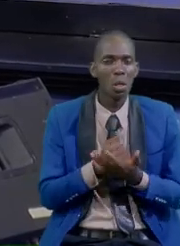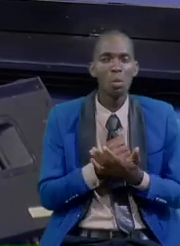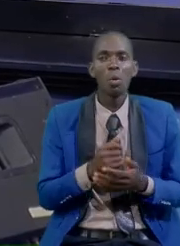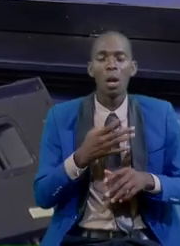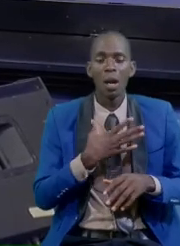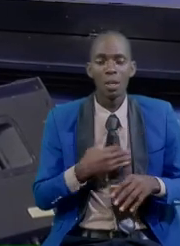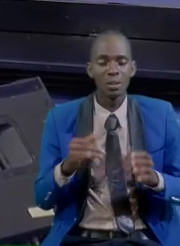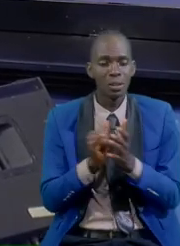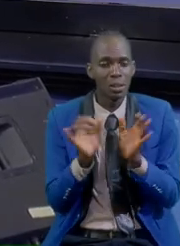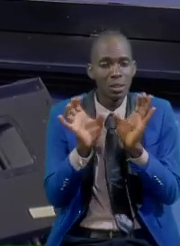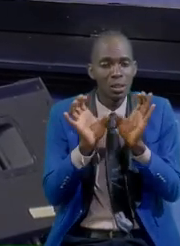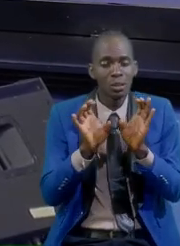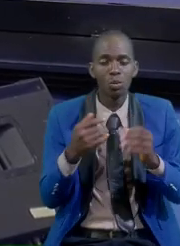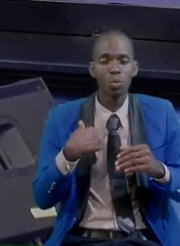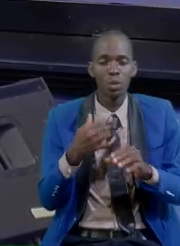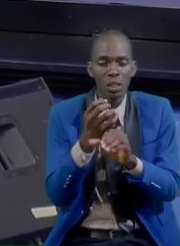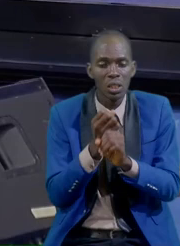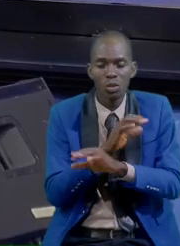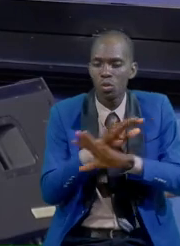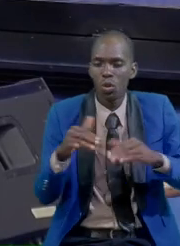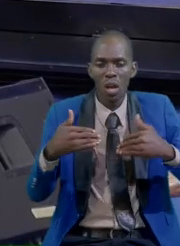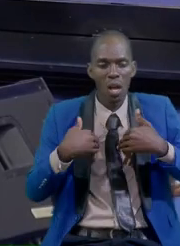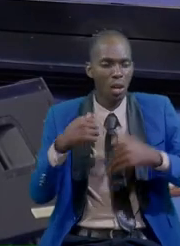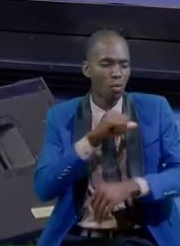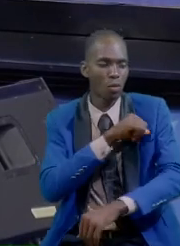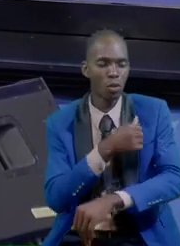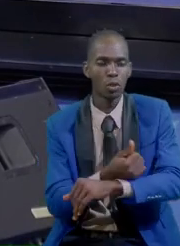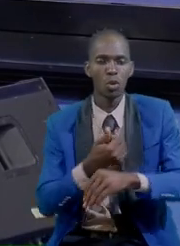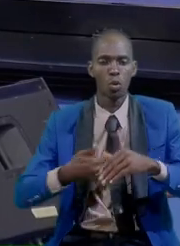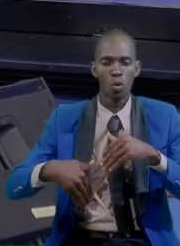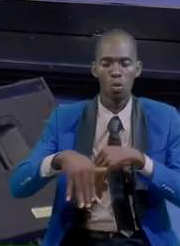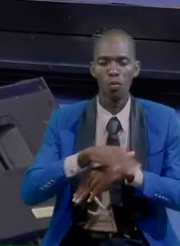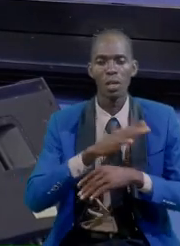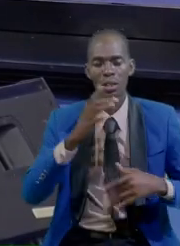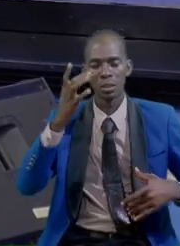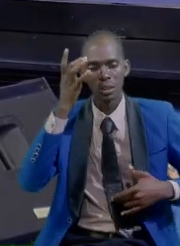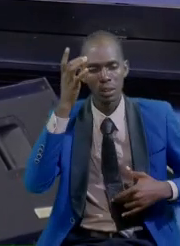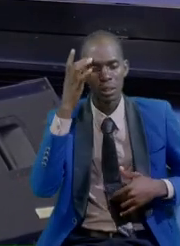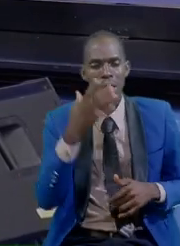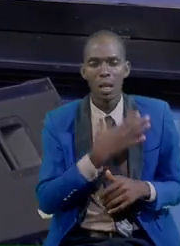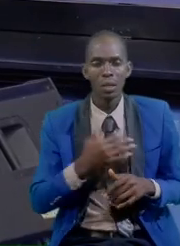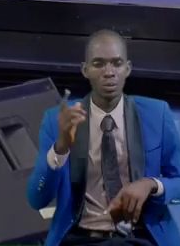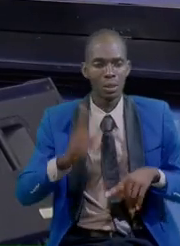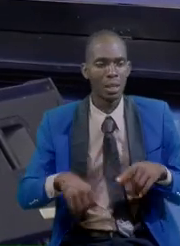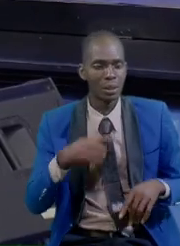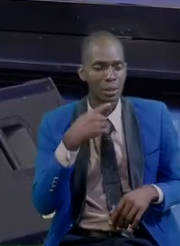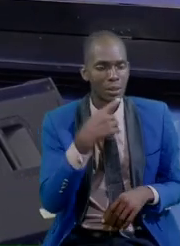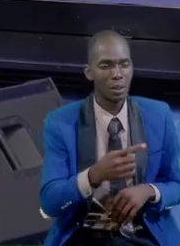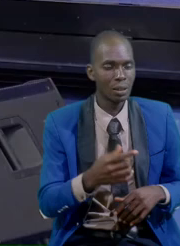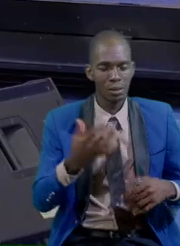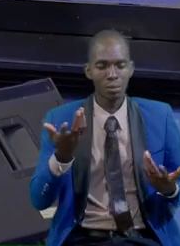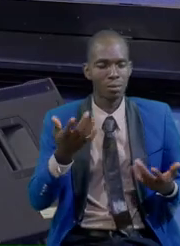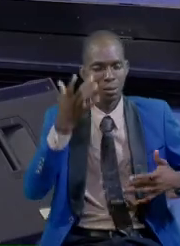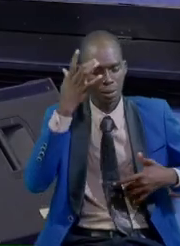over stripe, over sickness, to say, I'm a graduate because I'm a graduate. No, life does